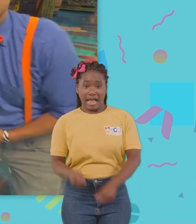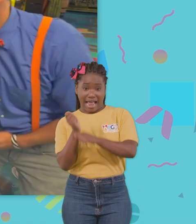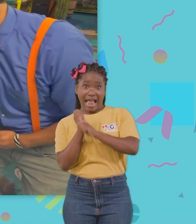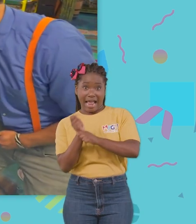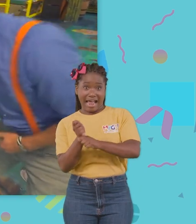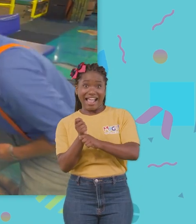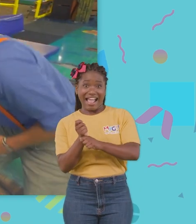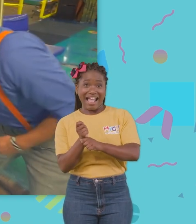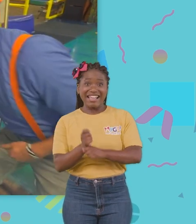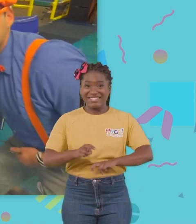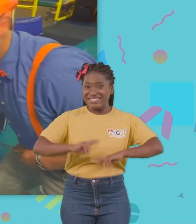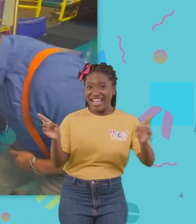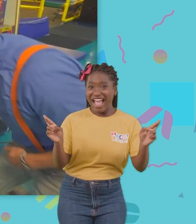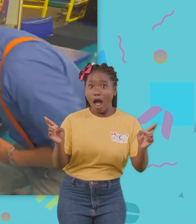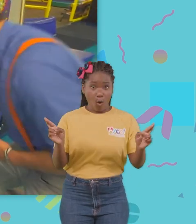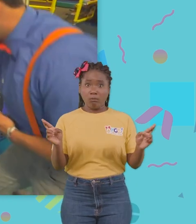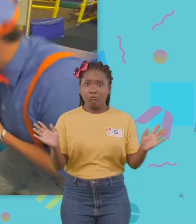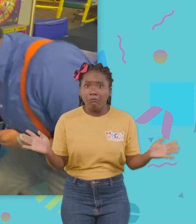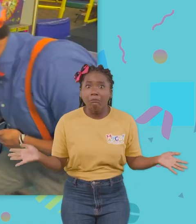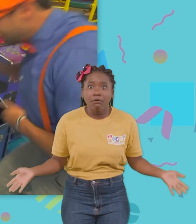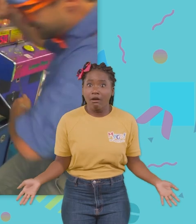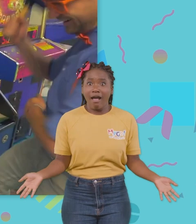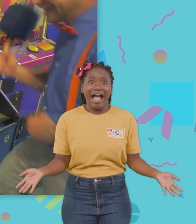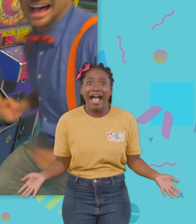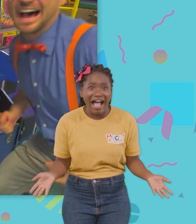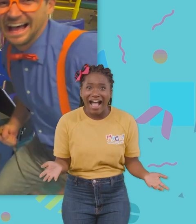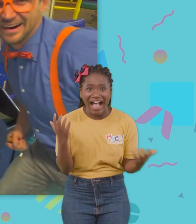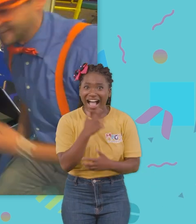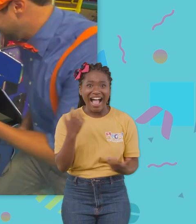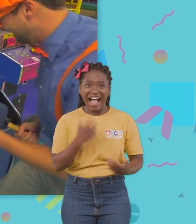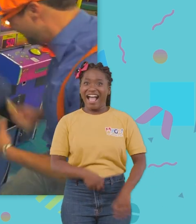Let's take the hammer. Get ready. Oh.